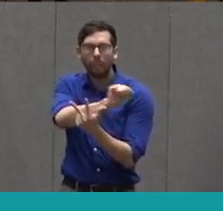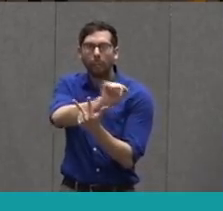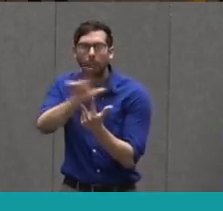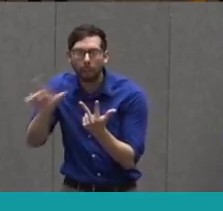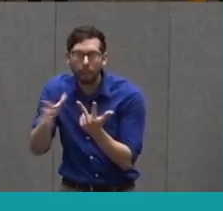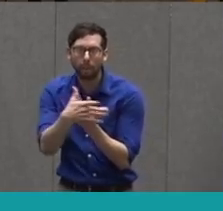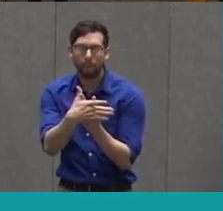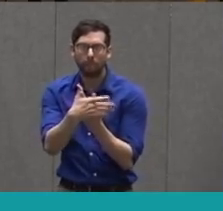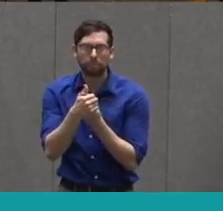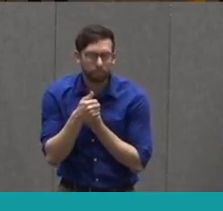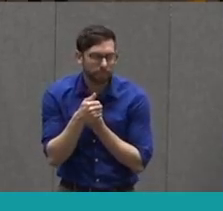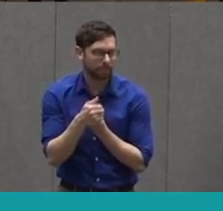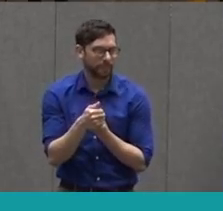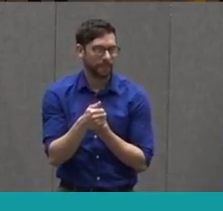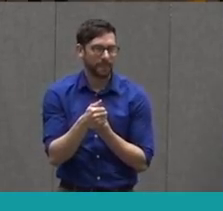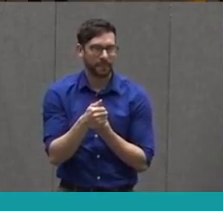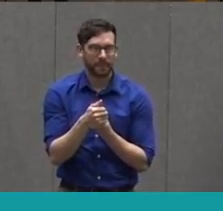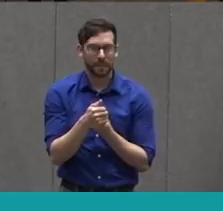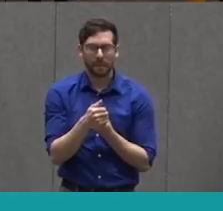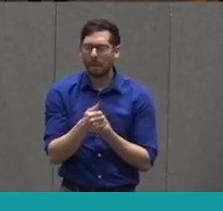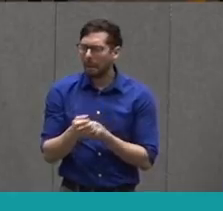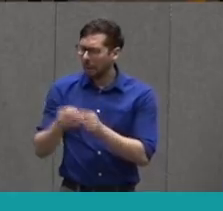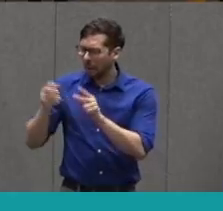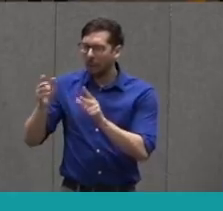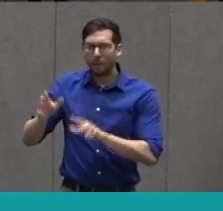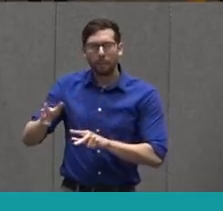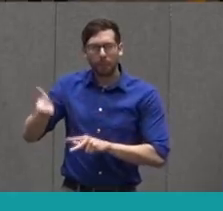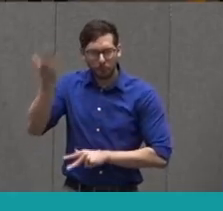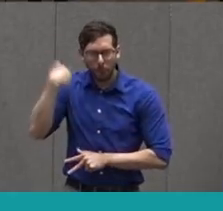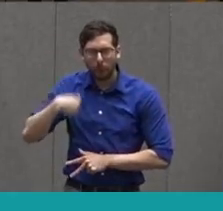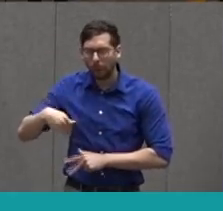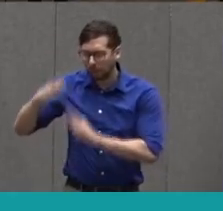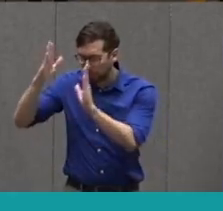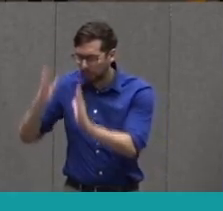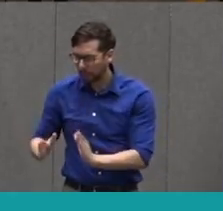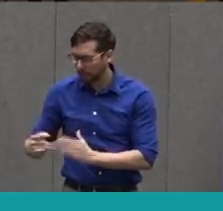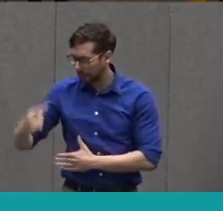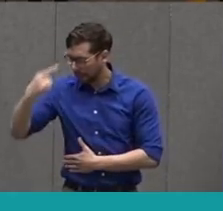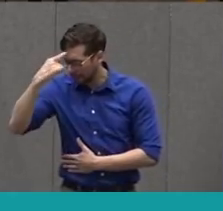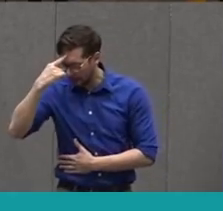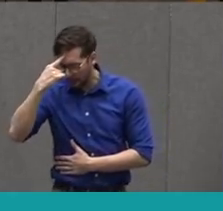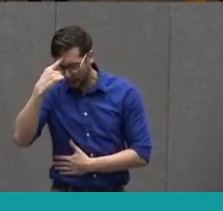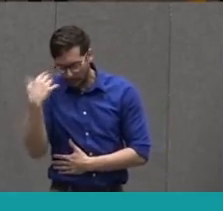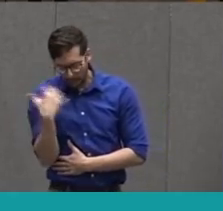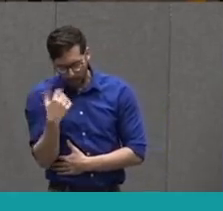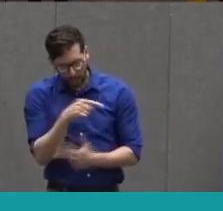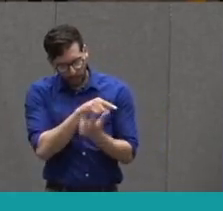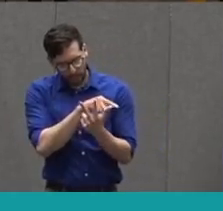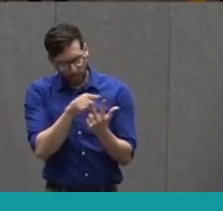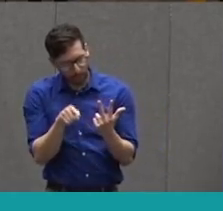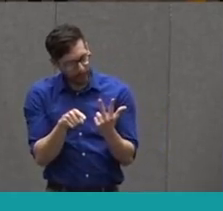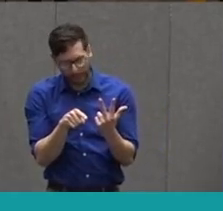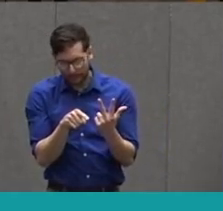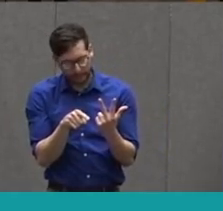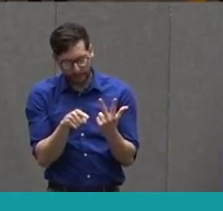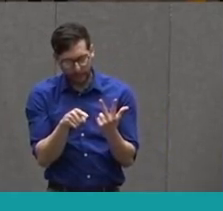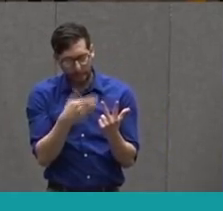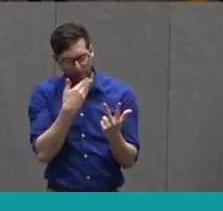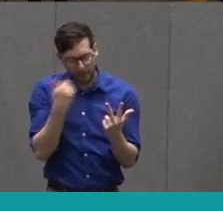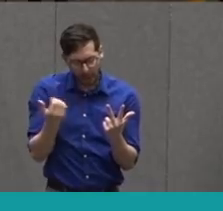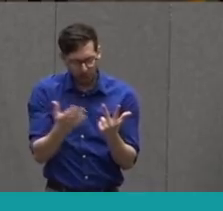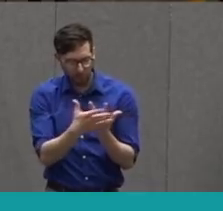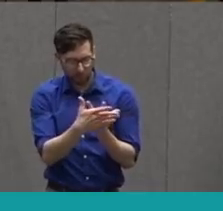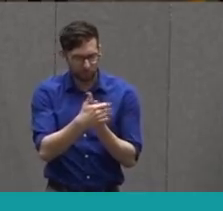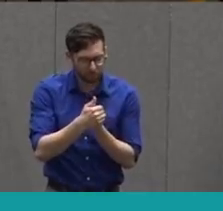utensils, which somebody thought, you know, how can I make this better, turned it into one utensil. That's pretty cool.